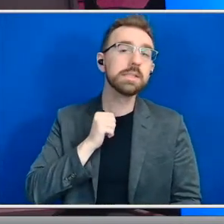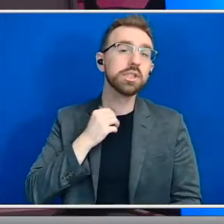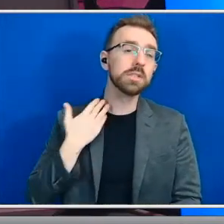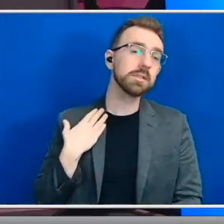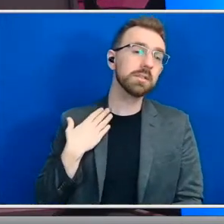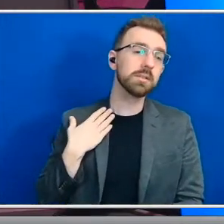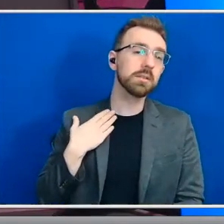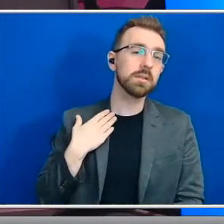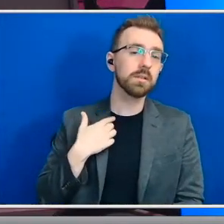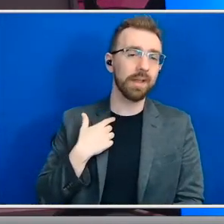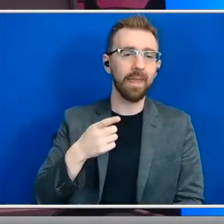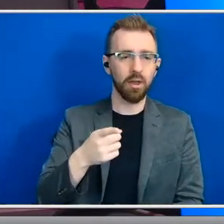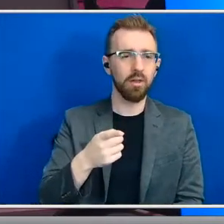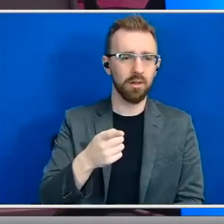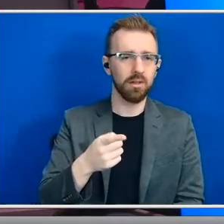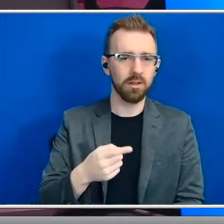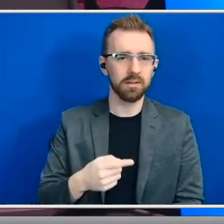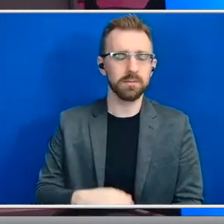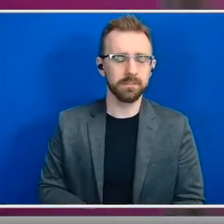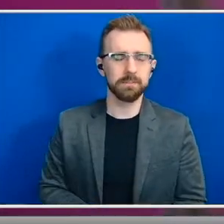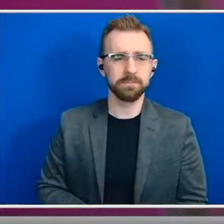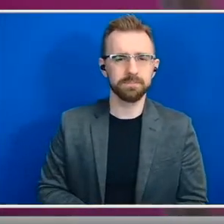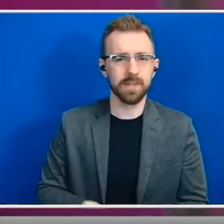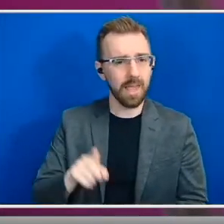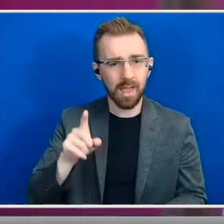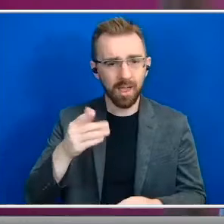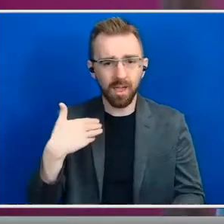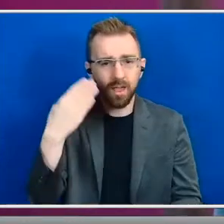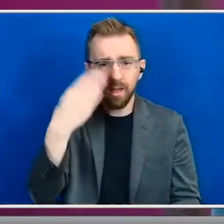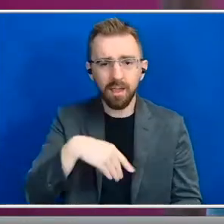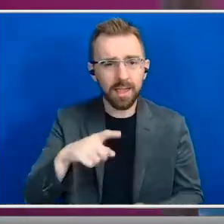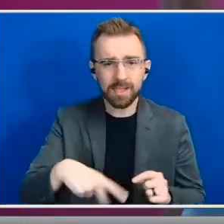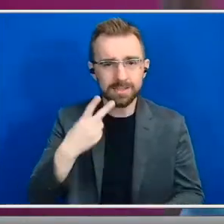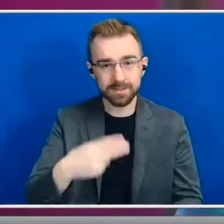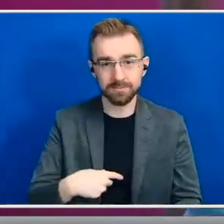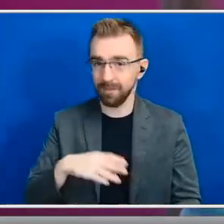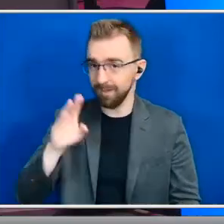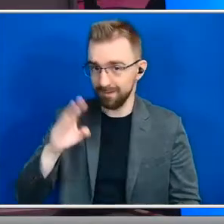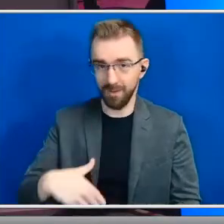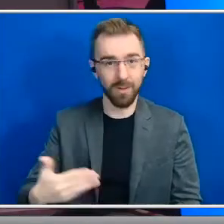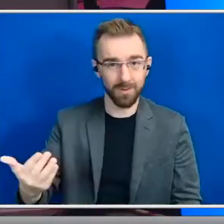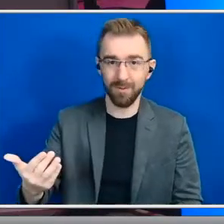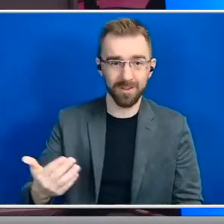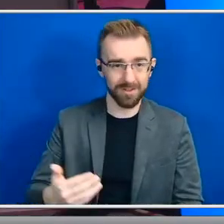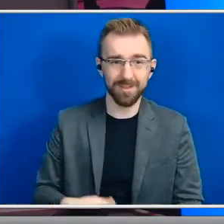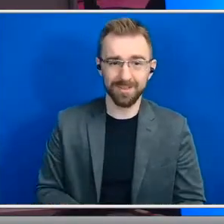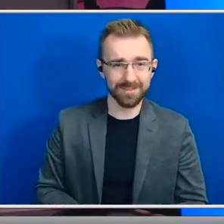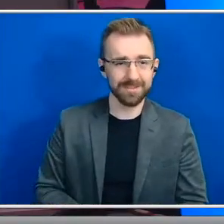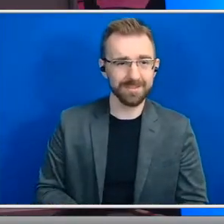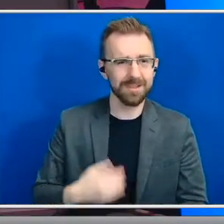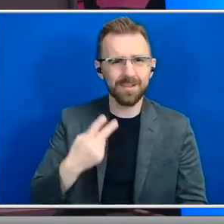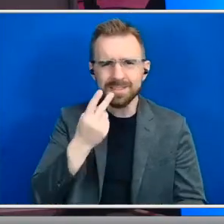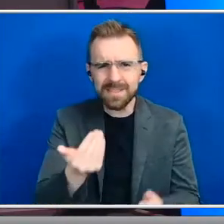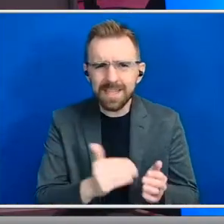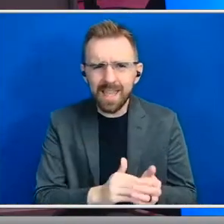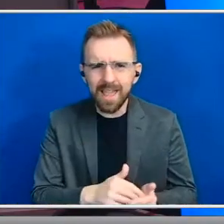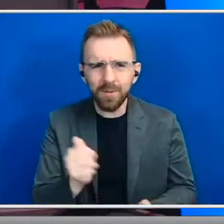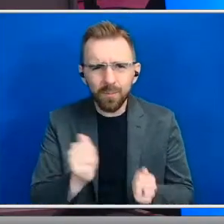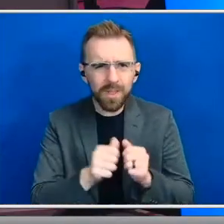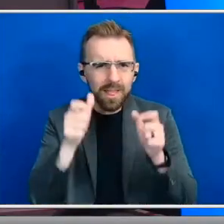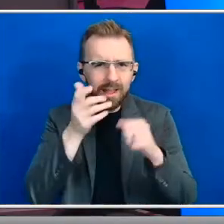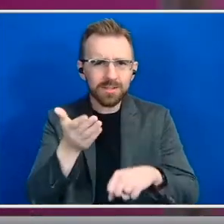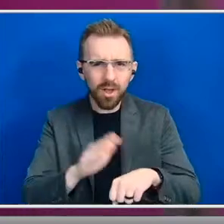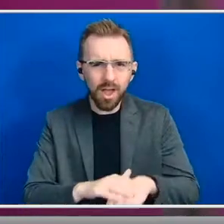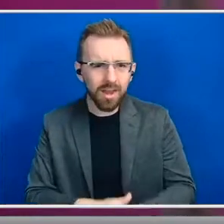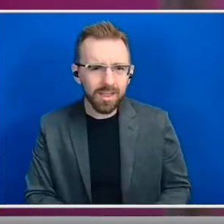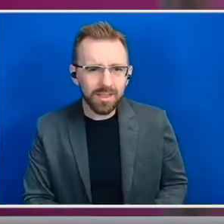right above his clavicle. I can't even see it. I know. He healed really nicely. Let me see it again. I'll see if I can see it with my glasses. Yeah, I